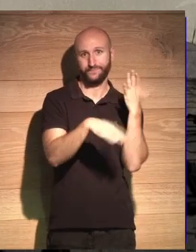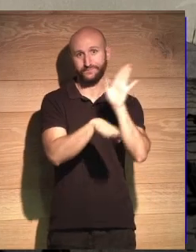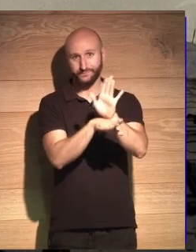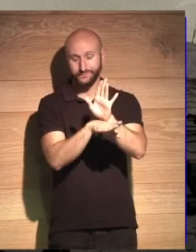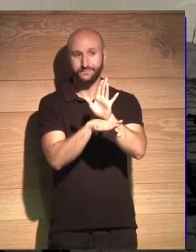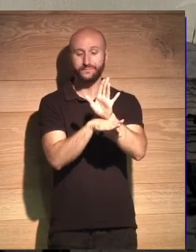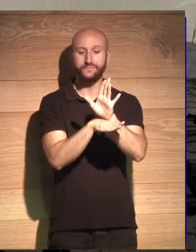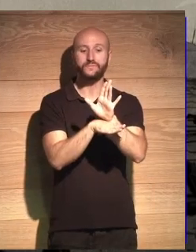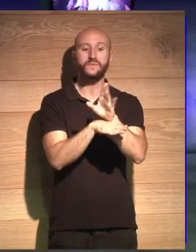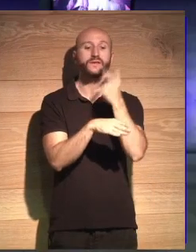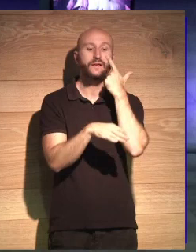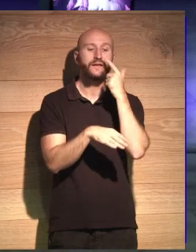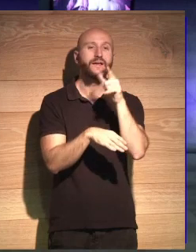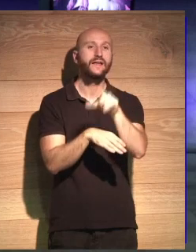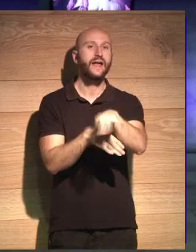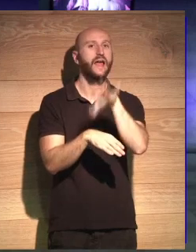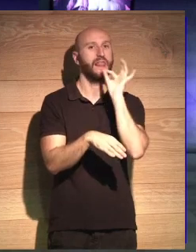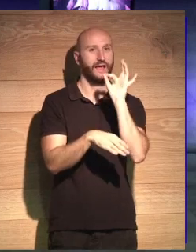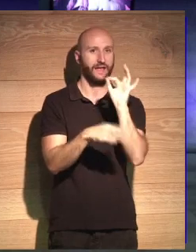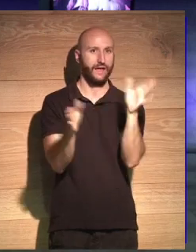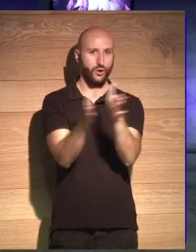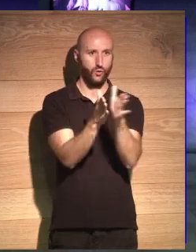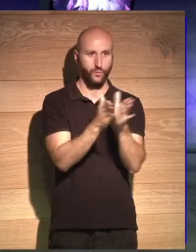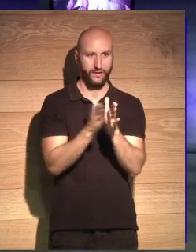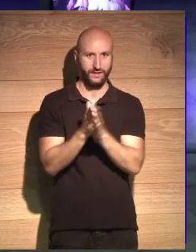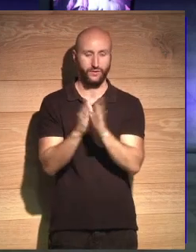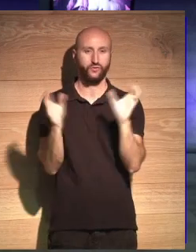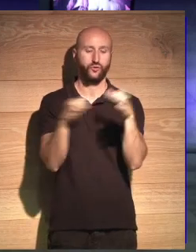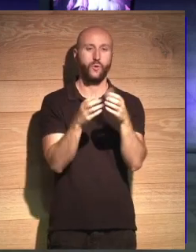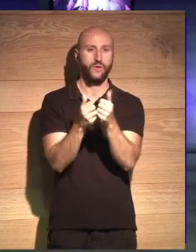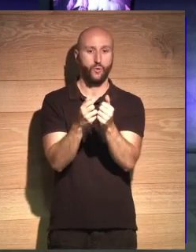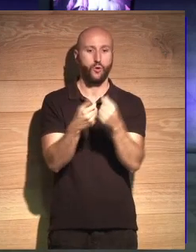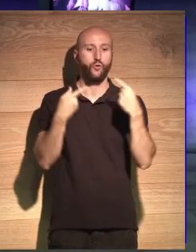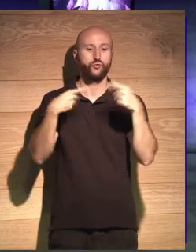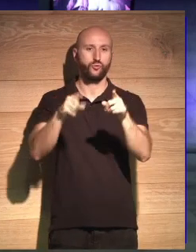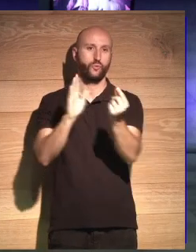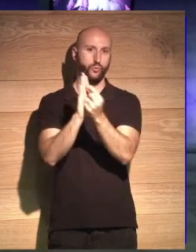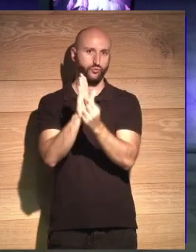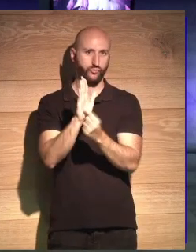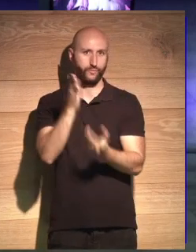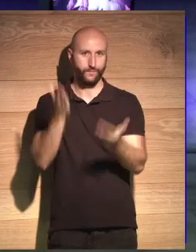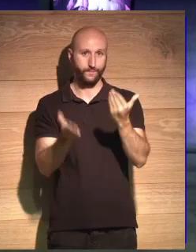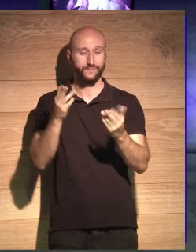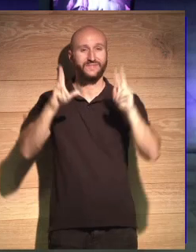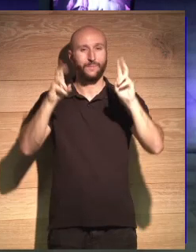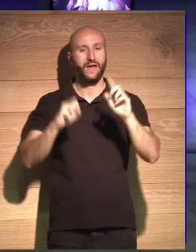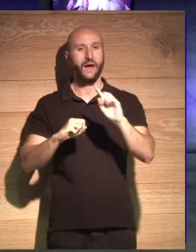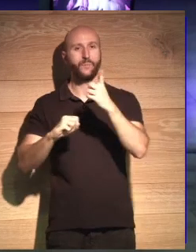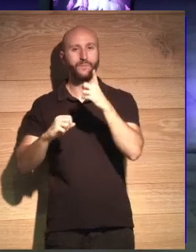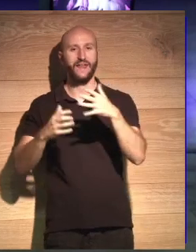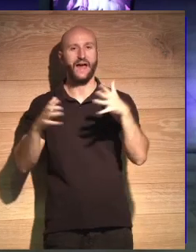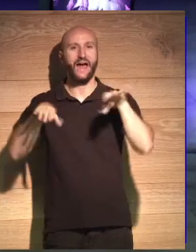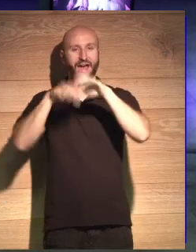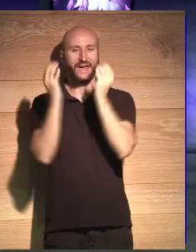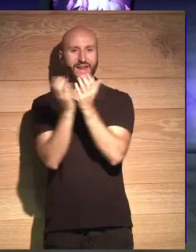Some time ago, we ran an experience where we gave several students different video games